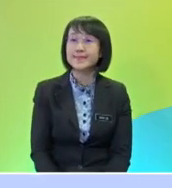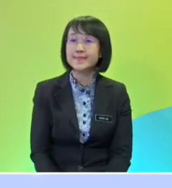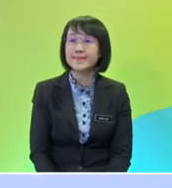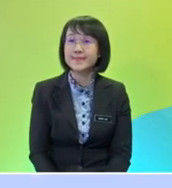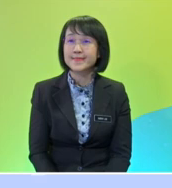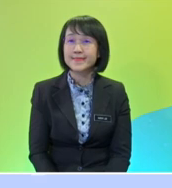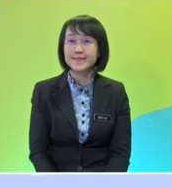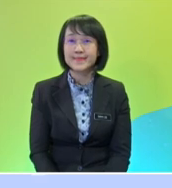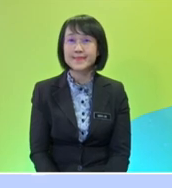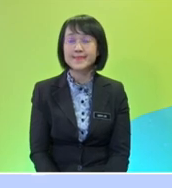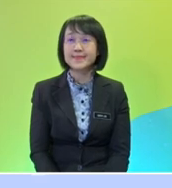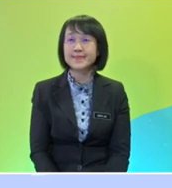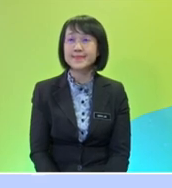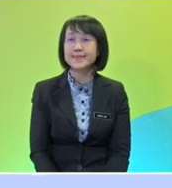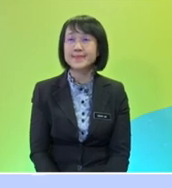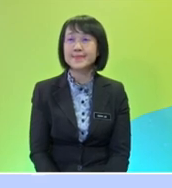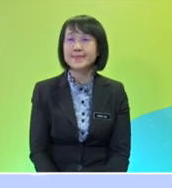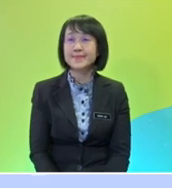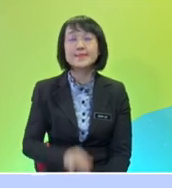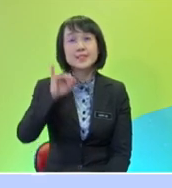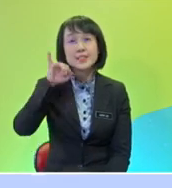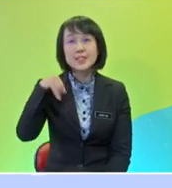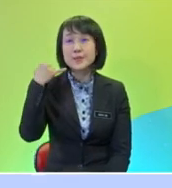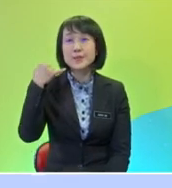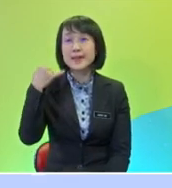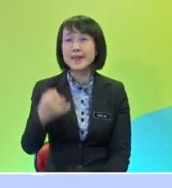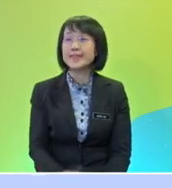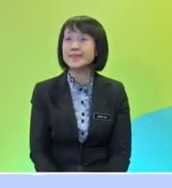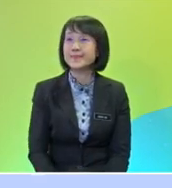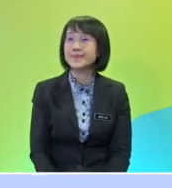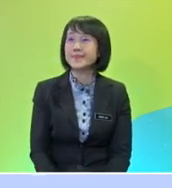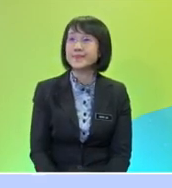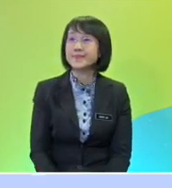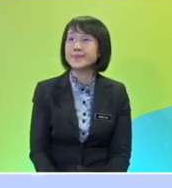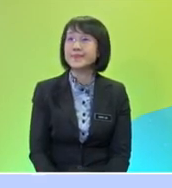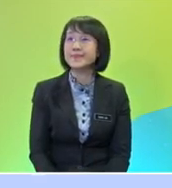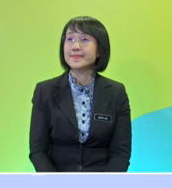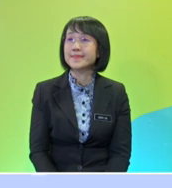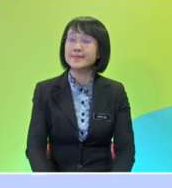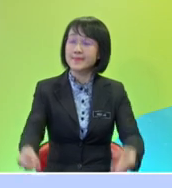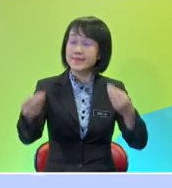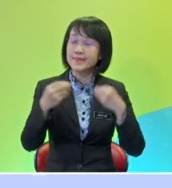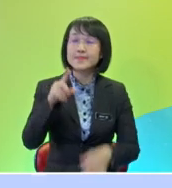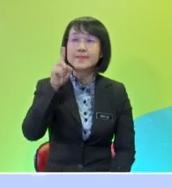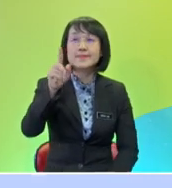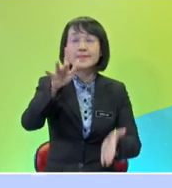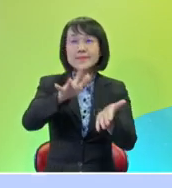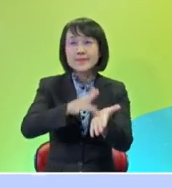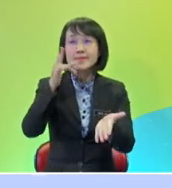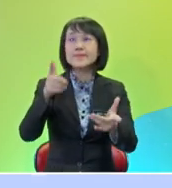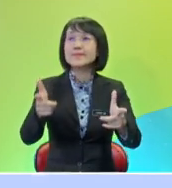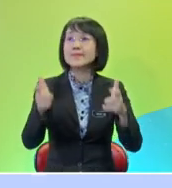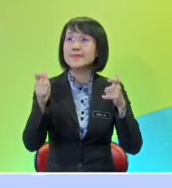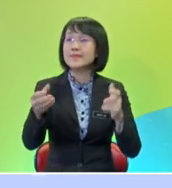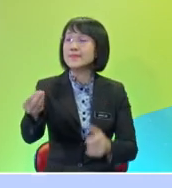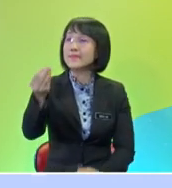All right, advantages. We have Jemima. Yes, Jemima. Give me one advantage of fast food.